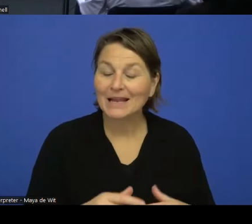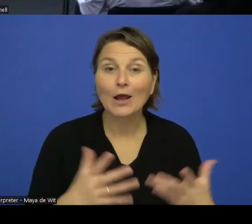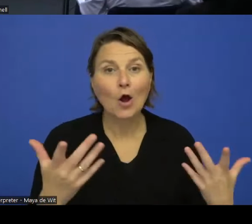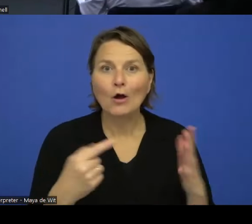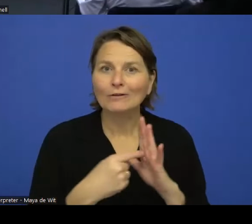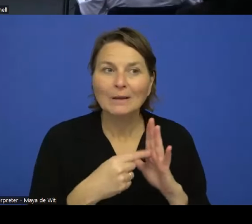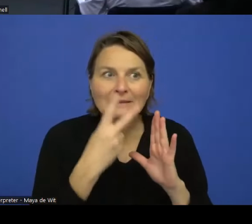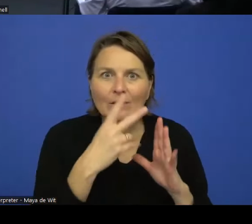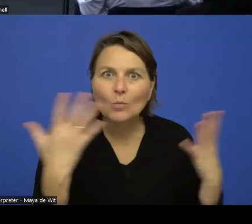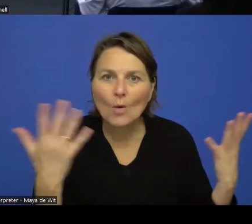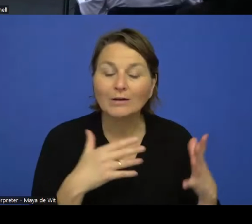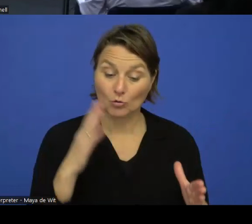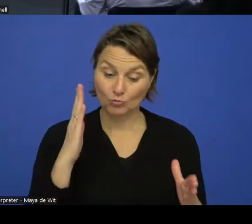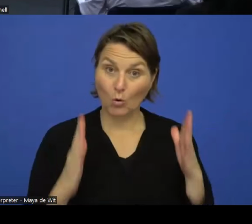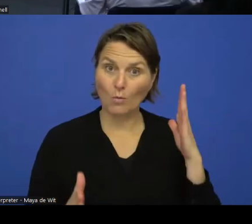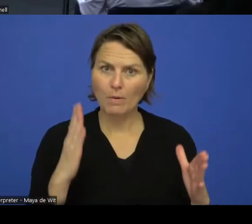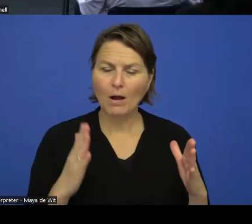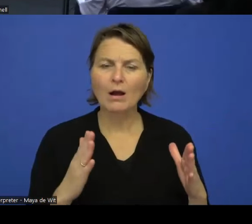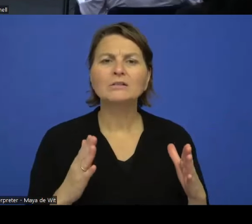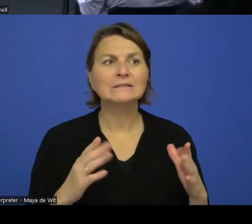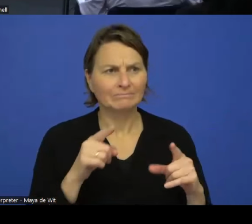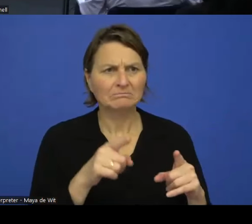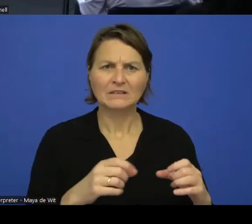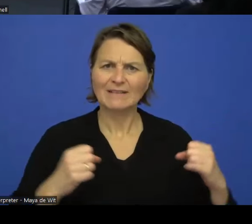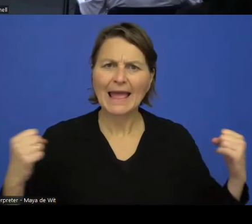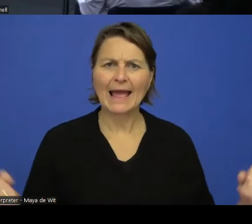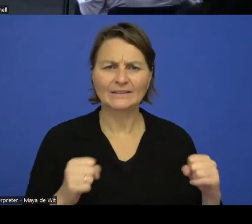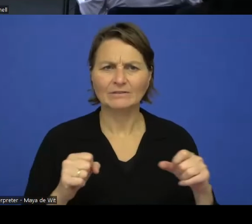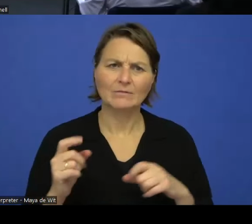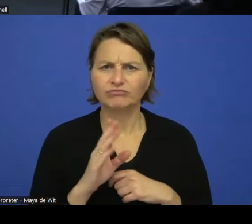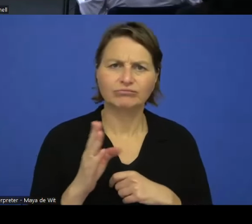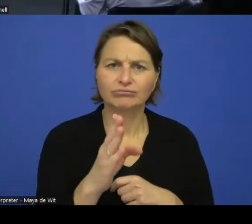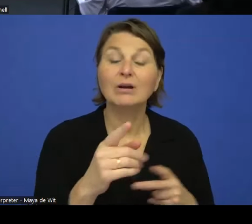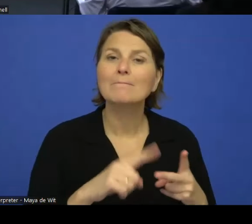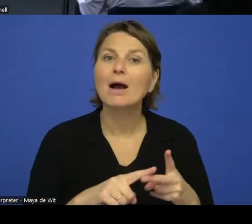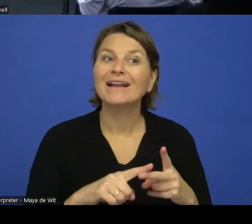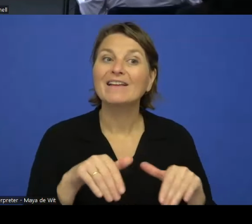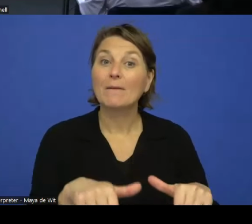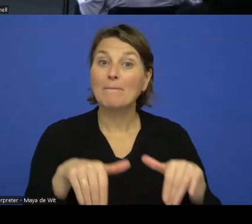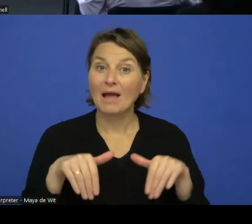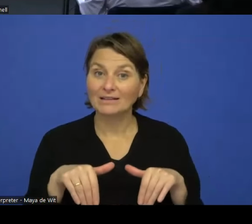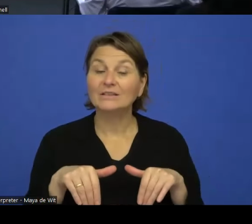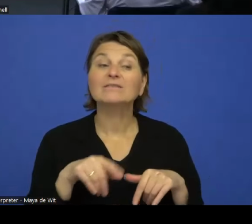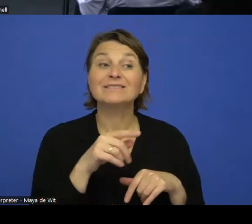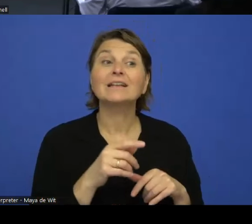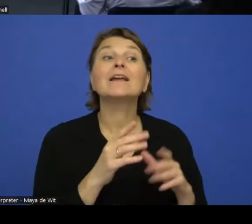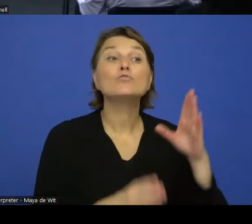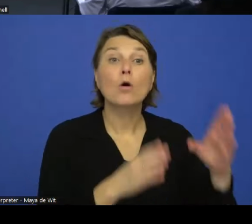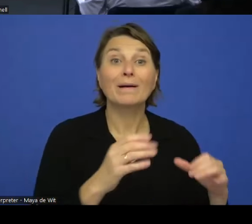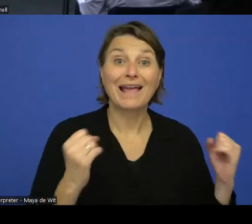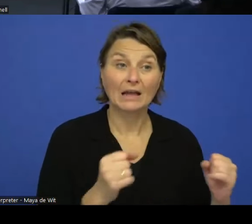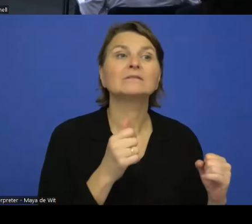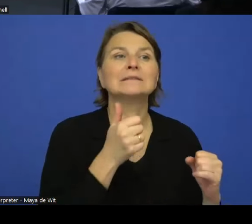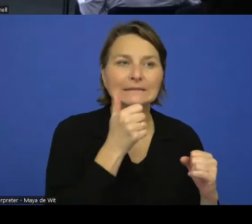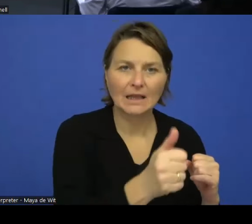active. If it is active, the robot is operating. If it is passive, the person is operating the robot. So if it's